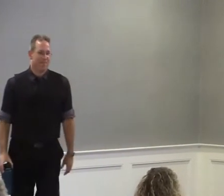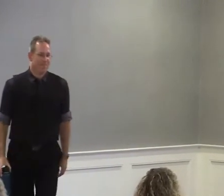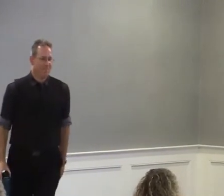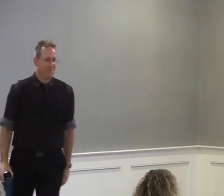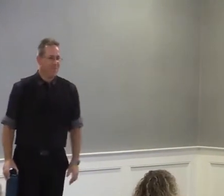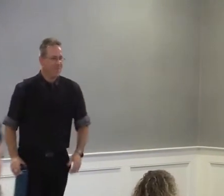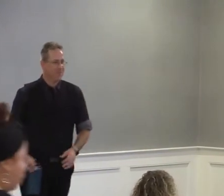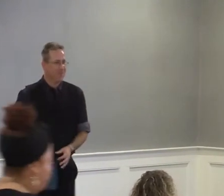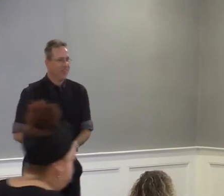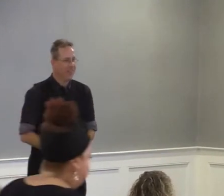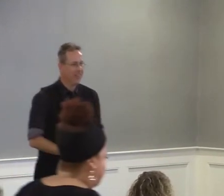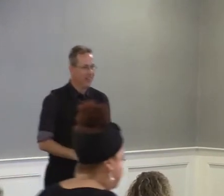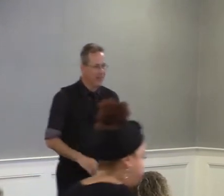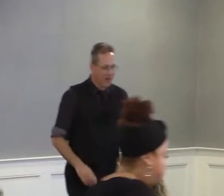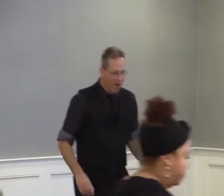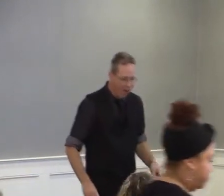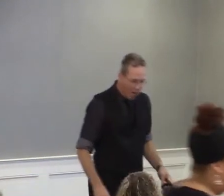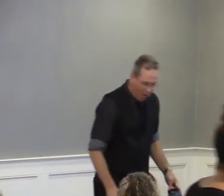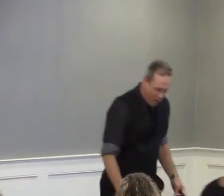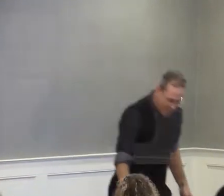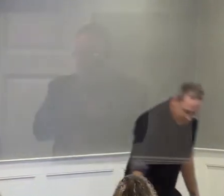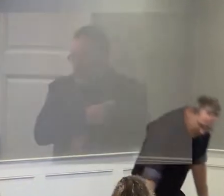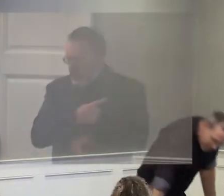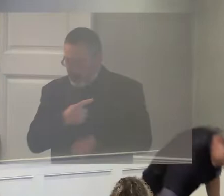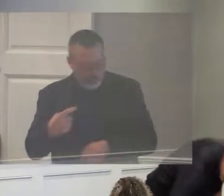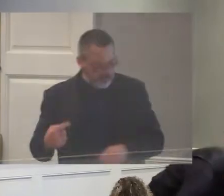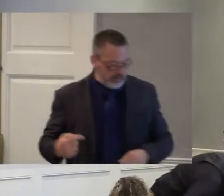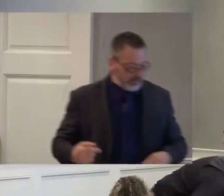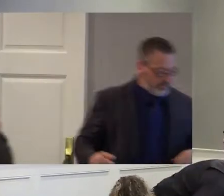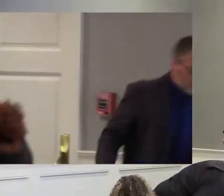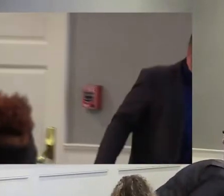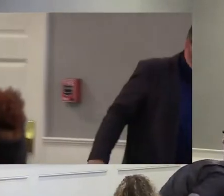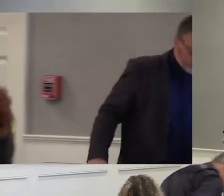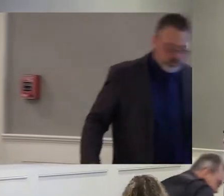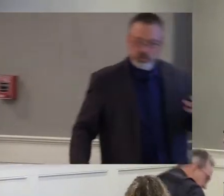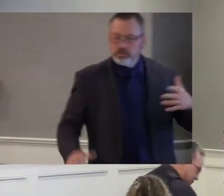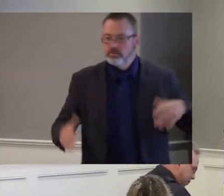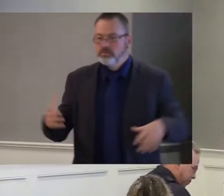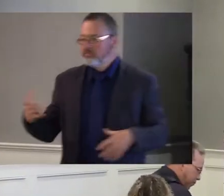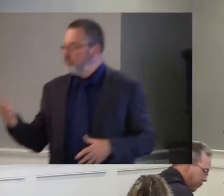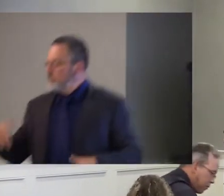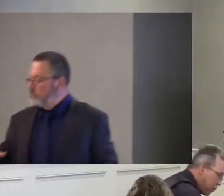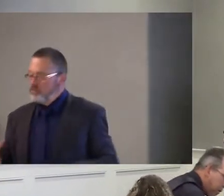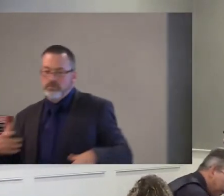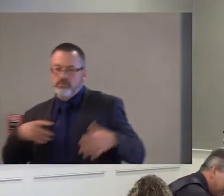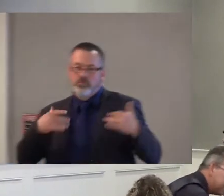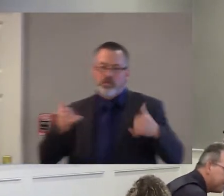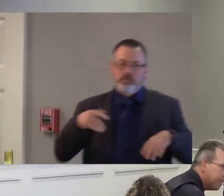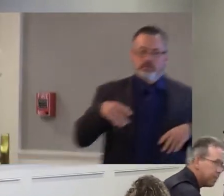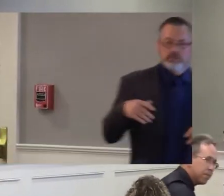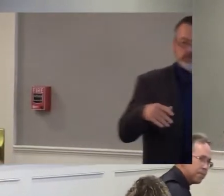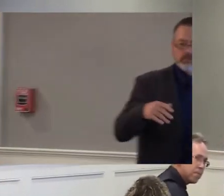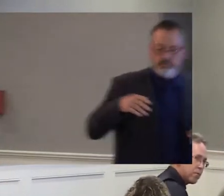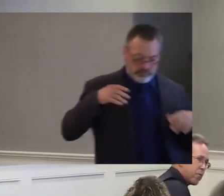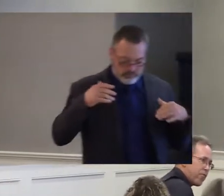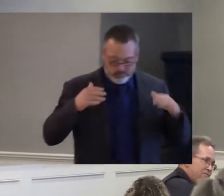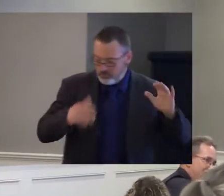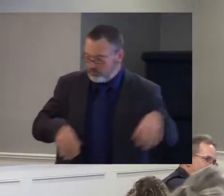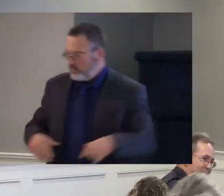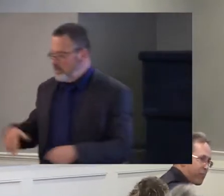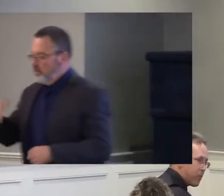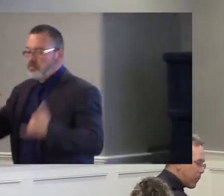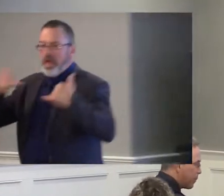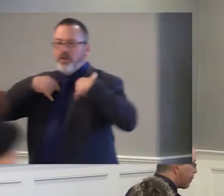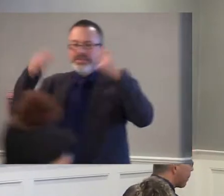So today we celebrate happy 32nd anniversary of the Americans with Disabilities Act. VCIL is